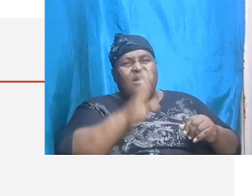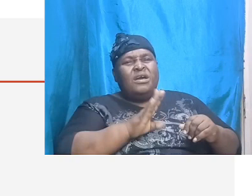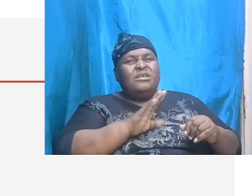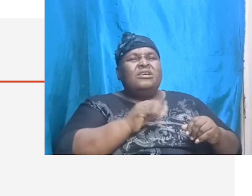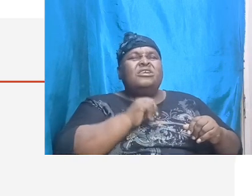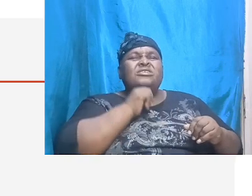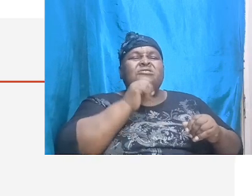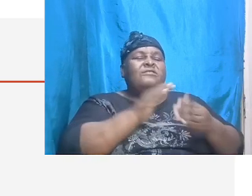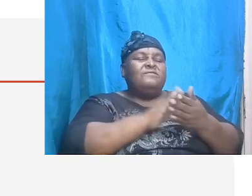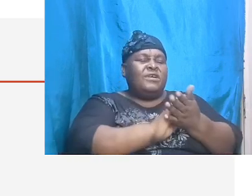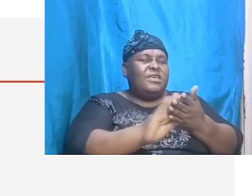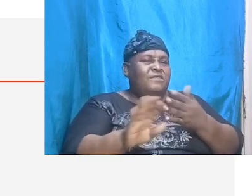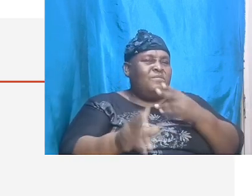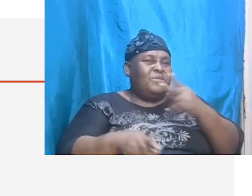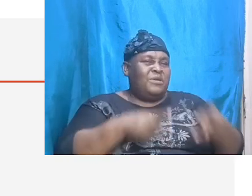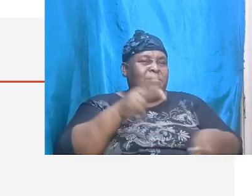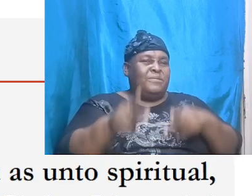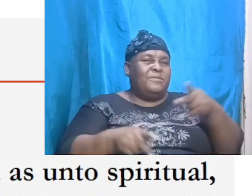body.